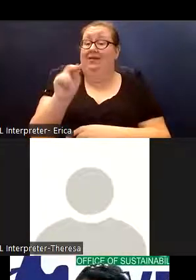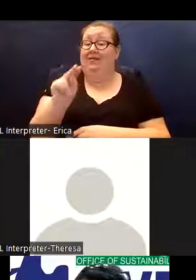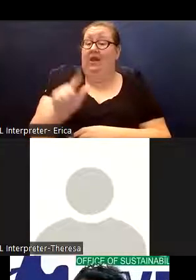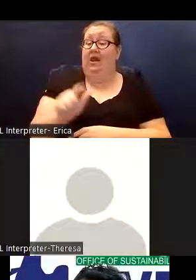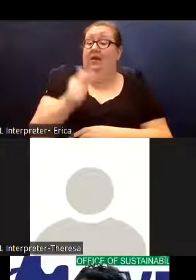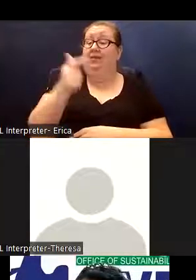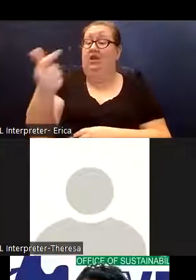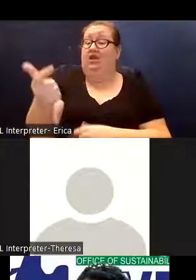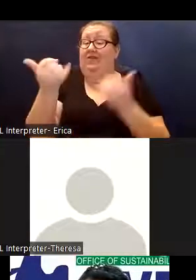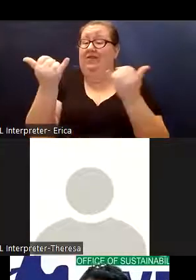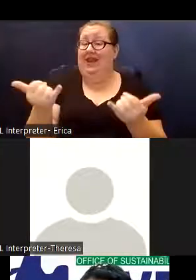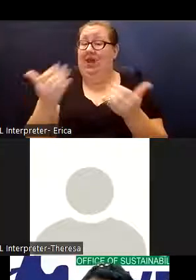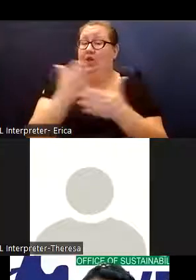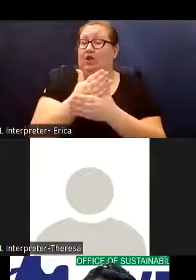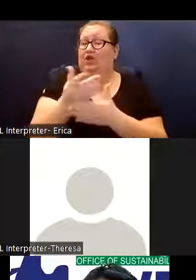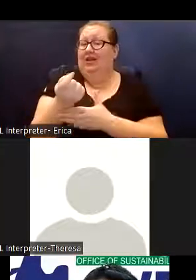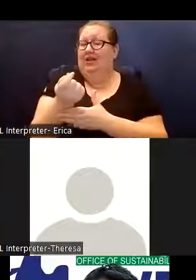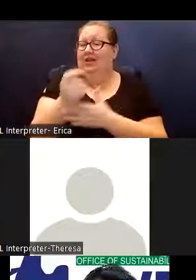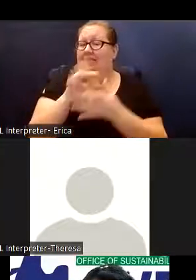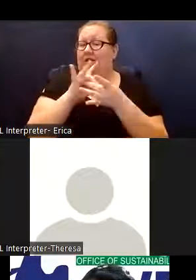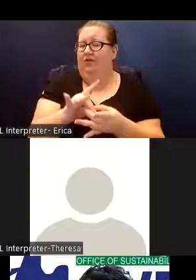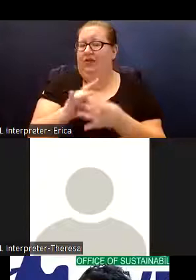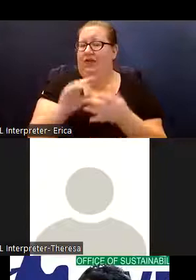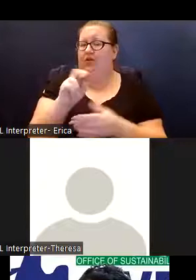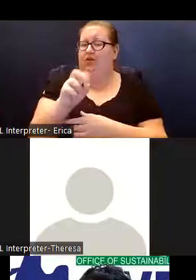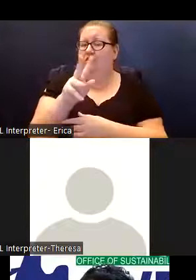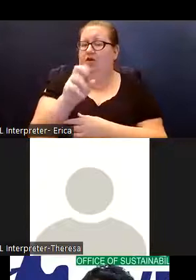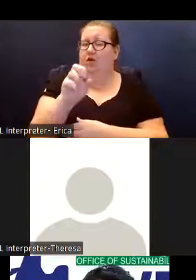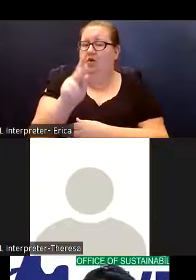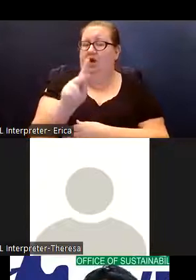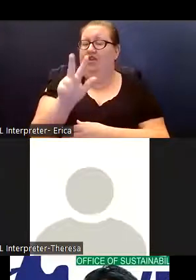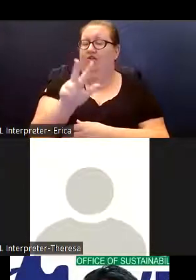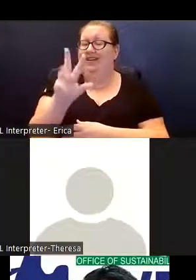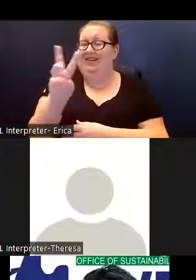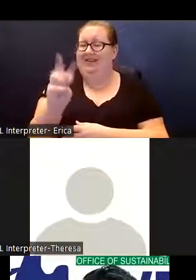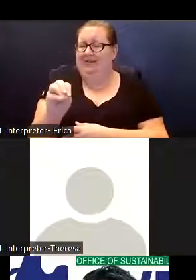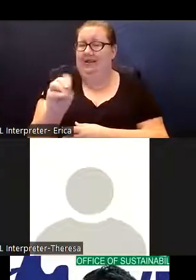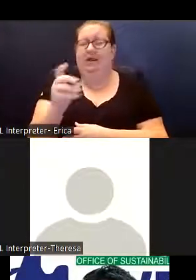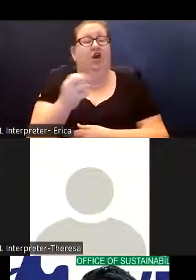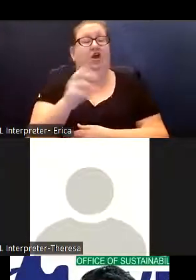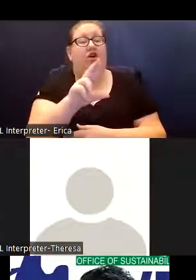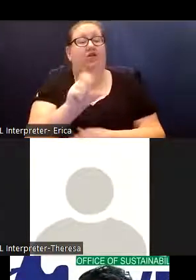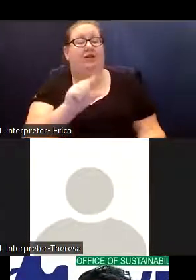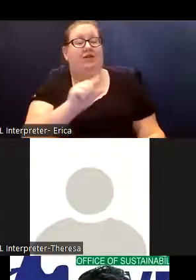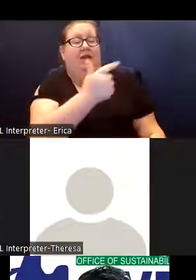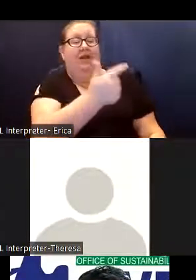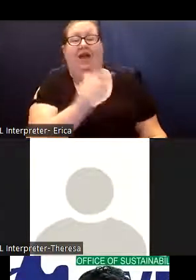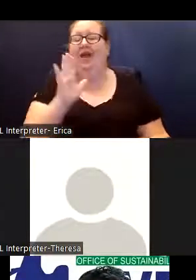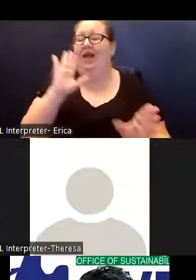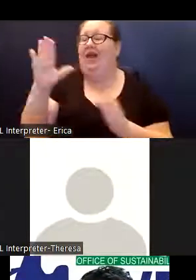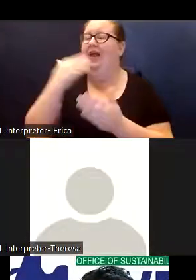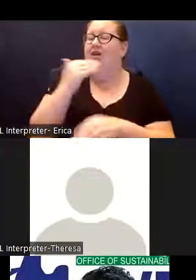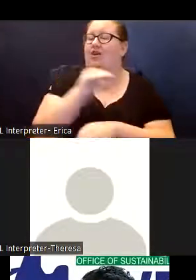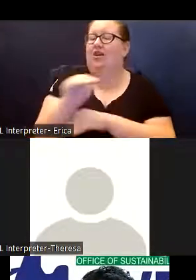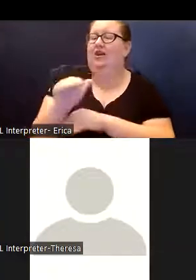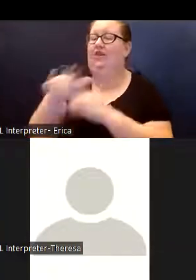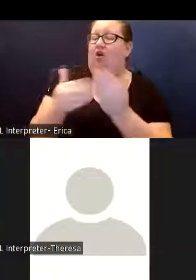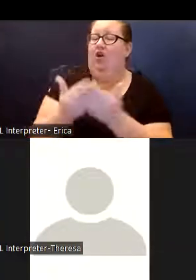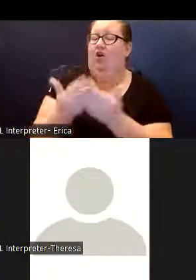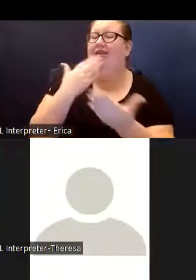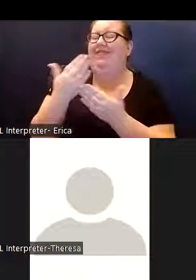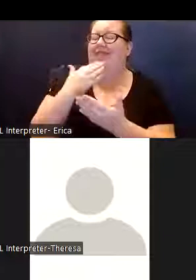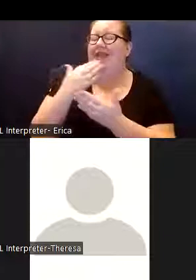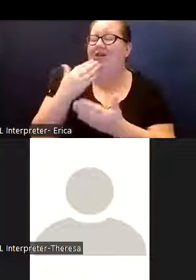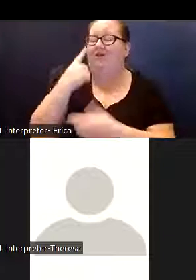share a little bit about Newark 360. Chris, take it away. Hi, good evening all, and thank you so much, Natalie, for having me on this